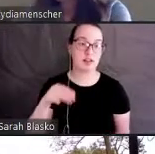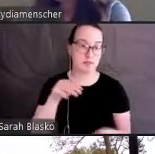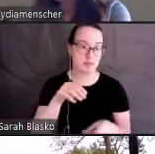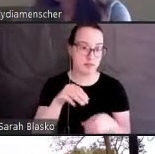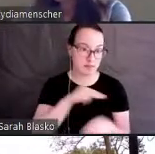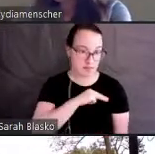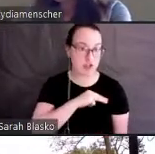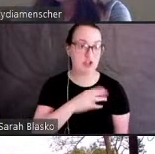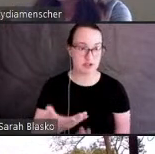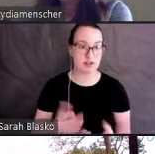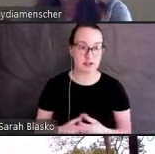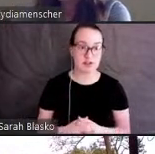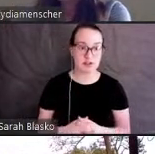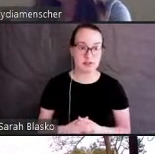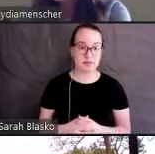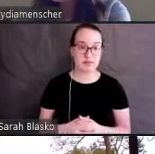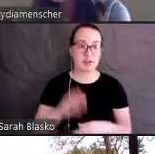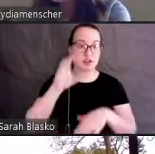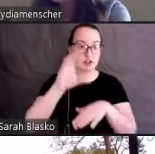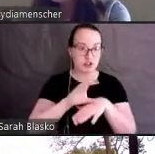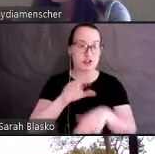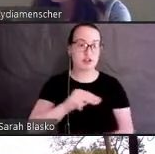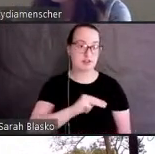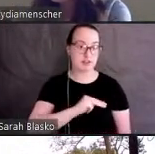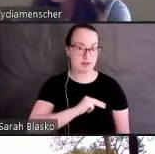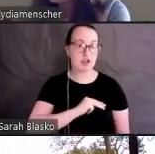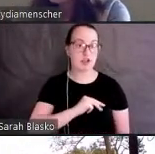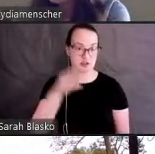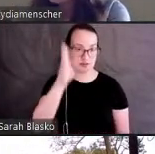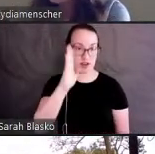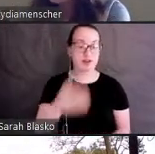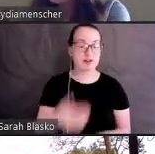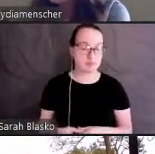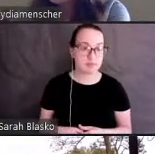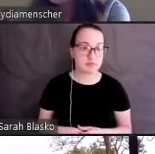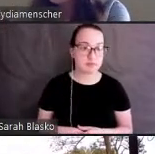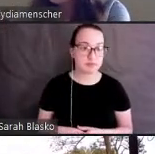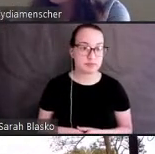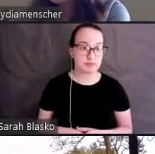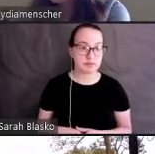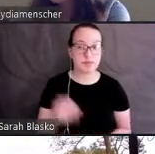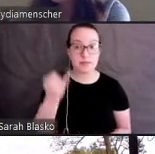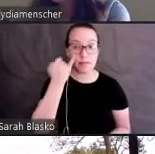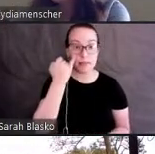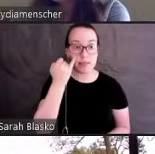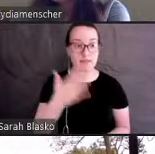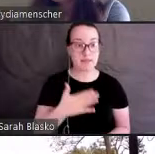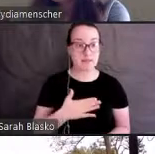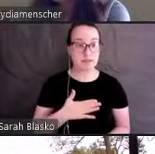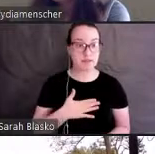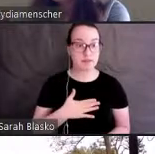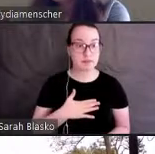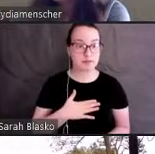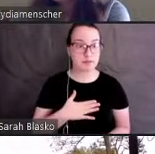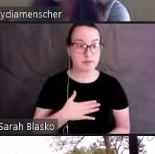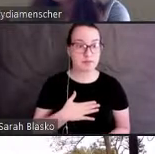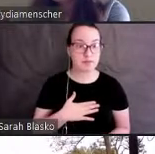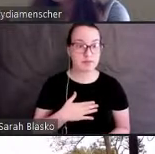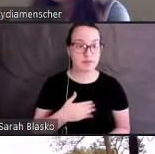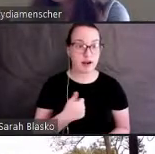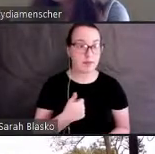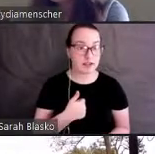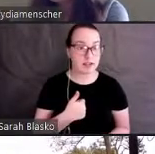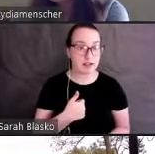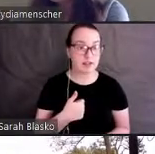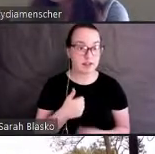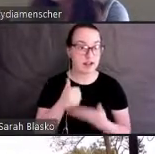church is the mission of God. But if I'm going to accomplish any of that, I'm going to need a lot of God's help. So why